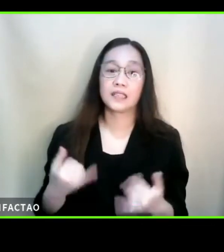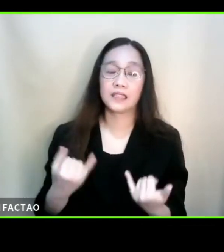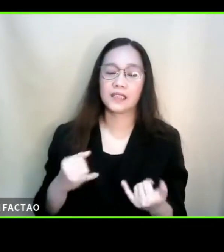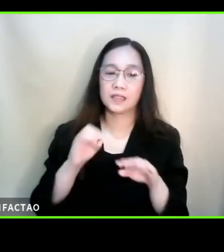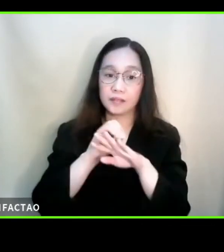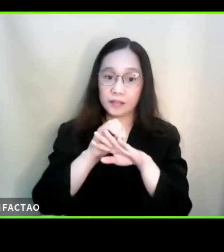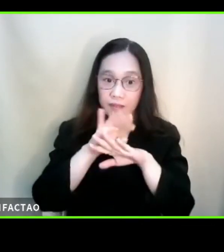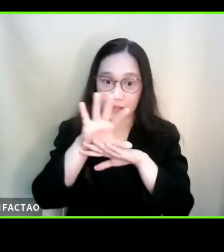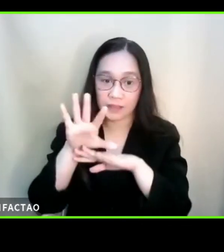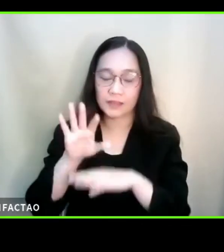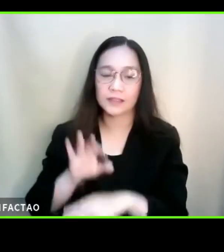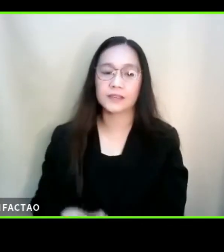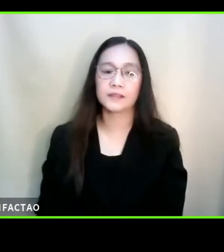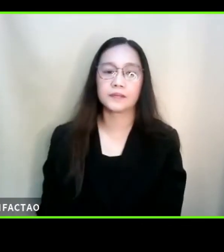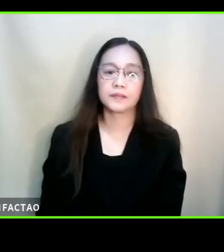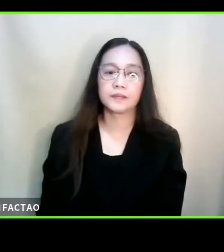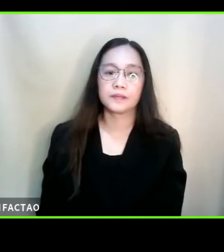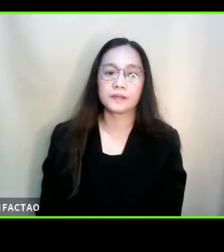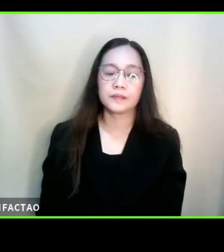again.